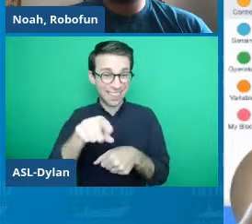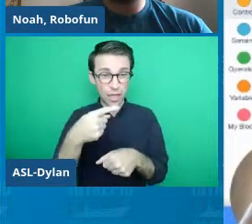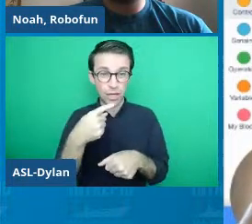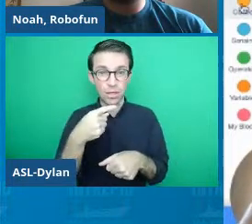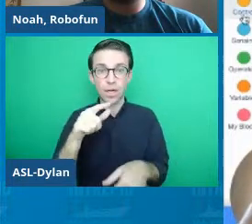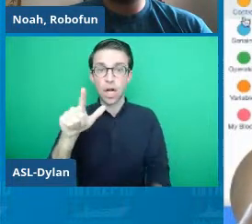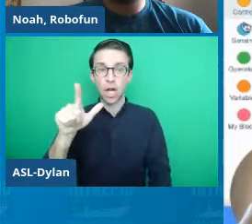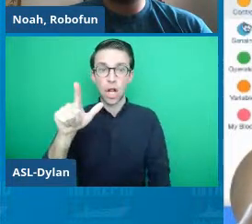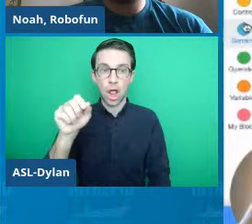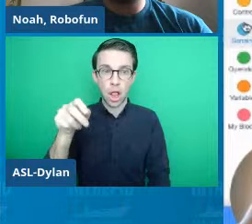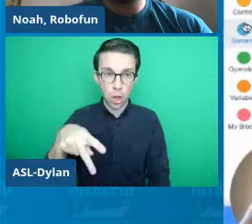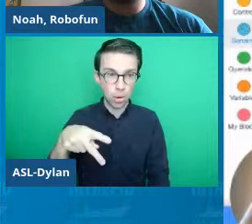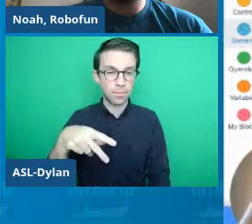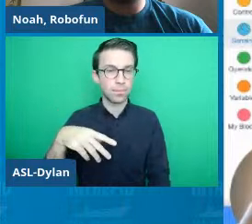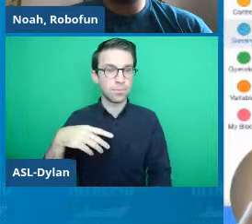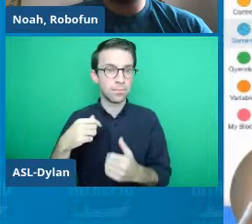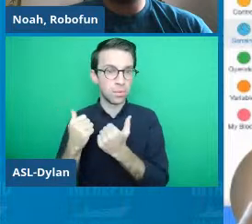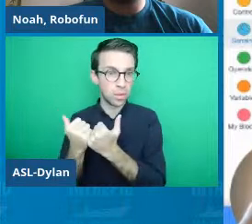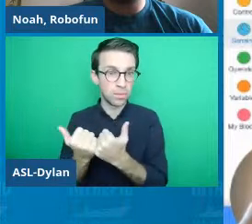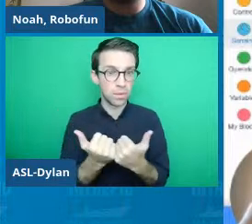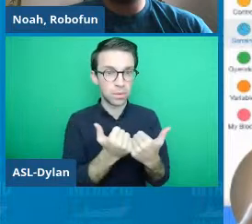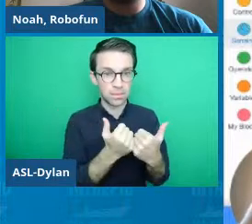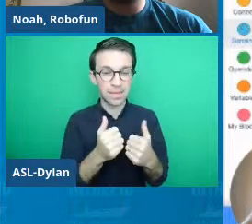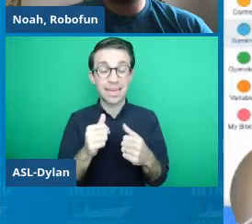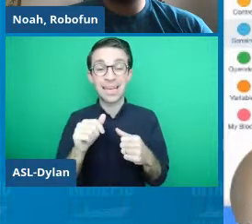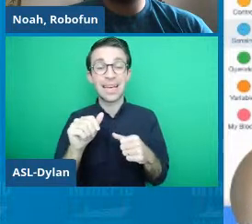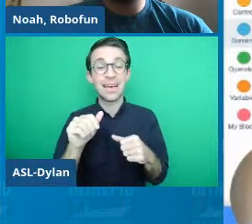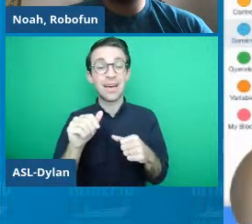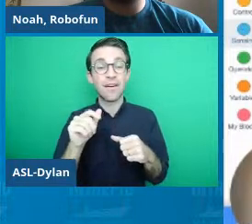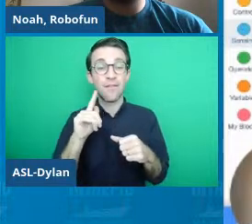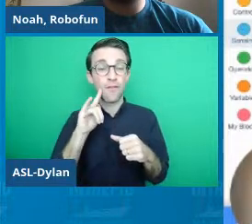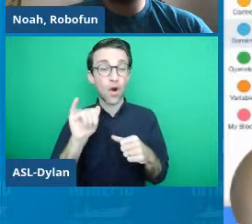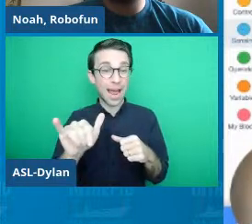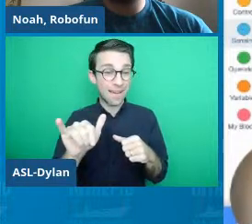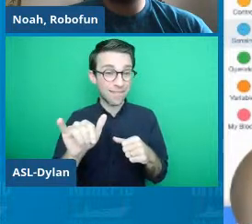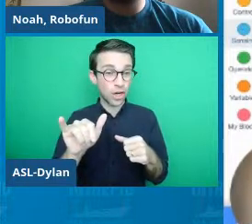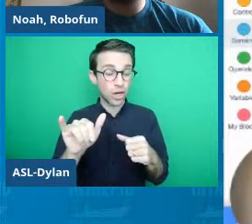forever if I'm touching,